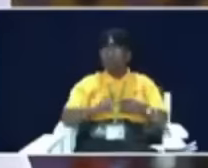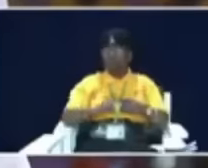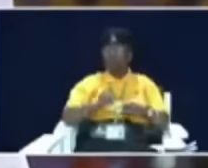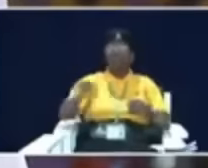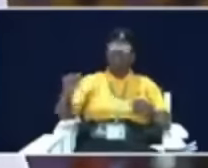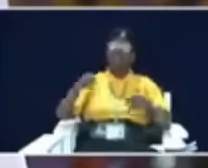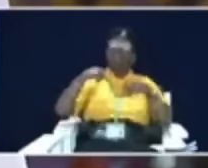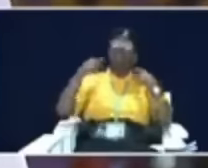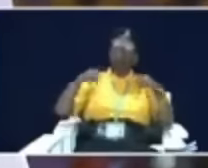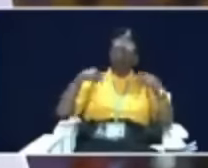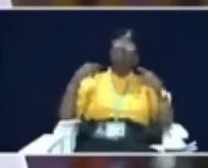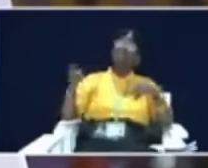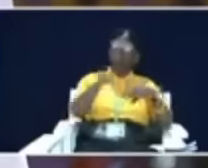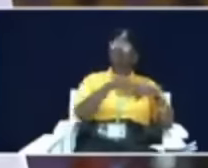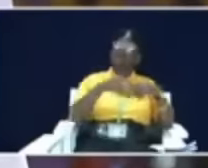You've heard the story before.